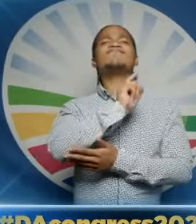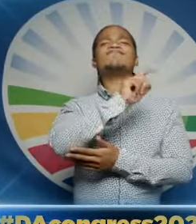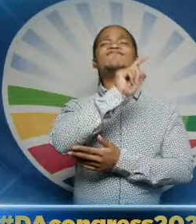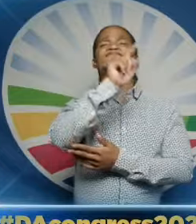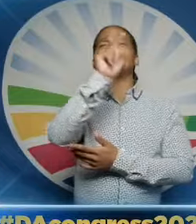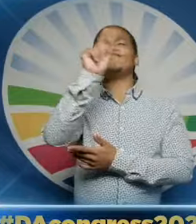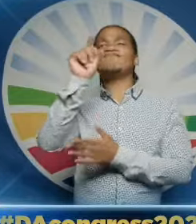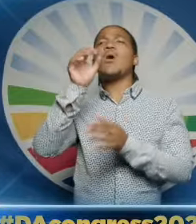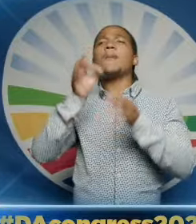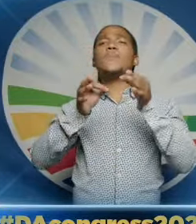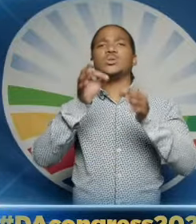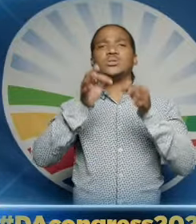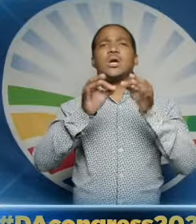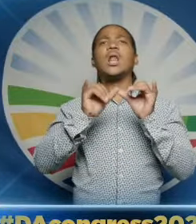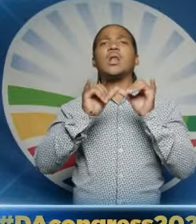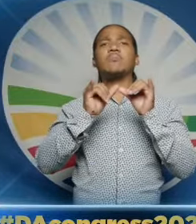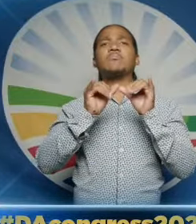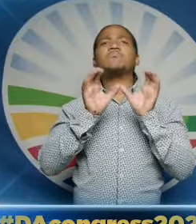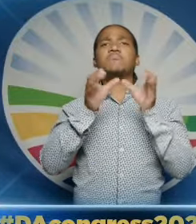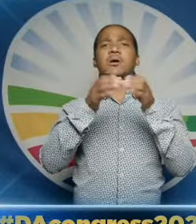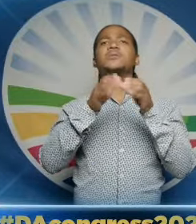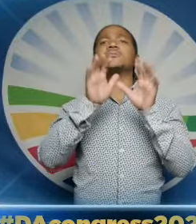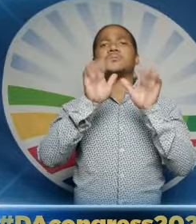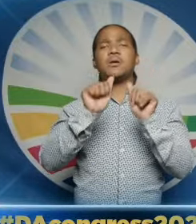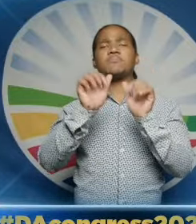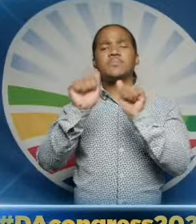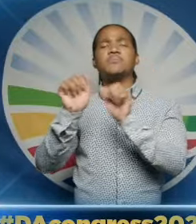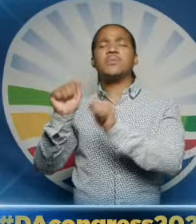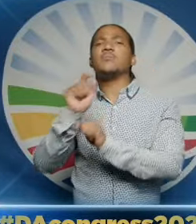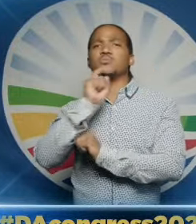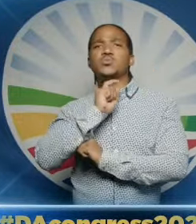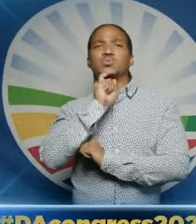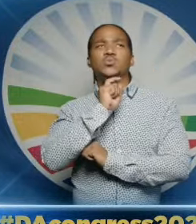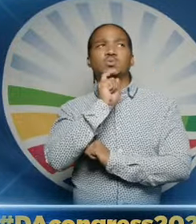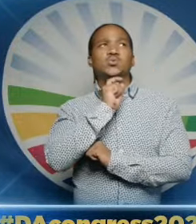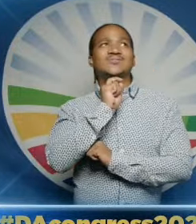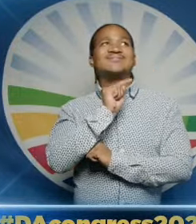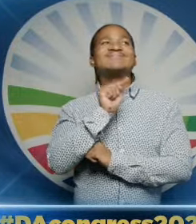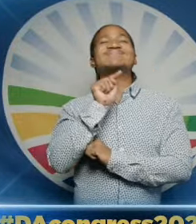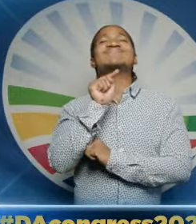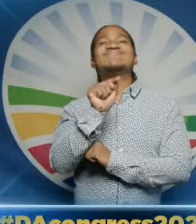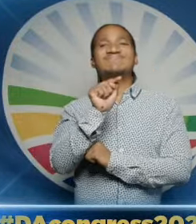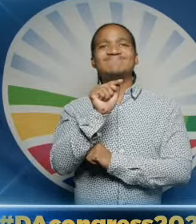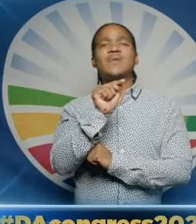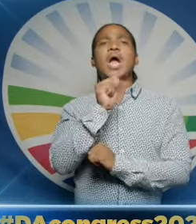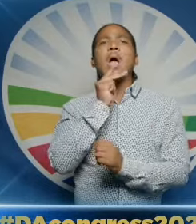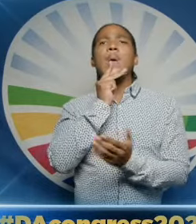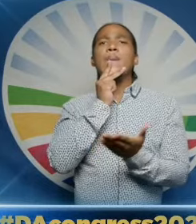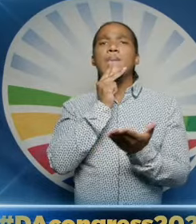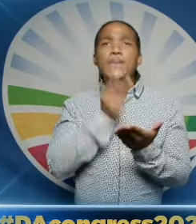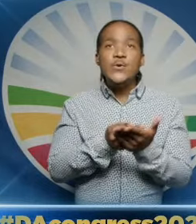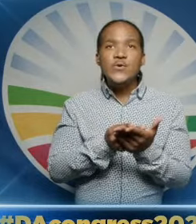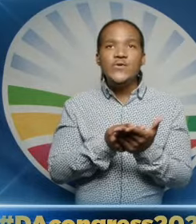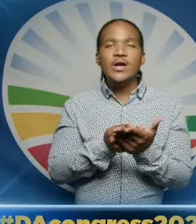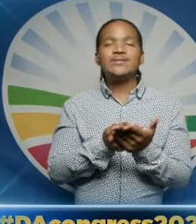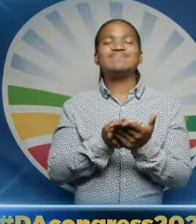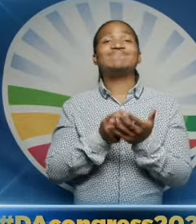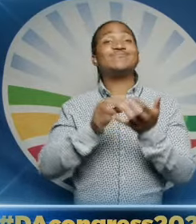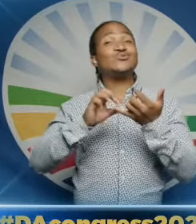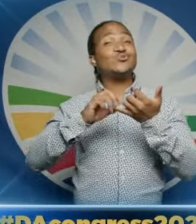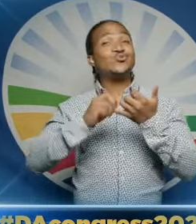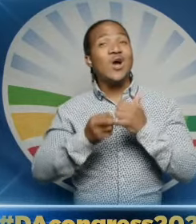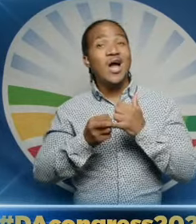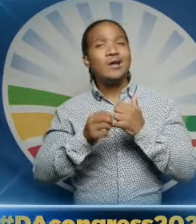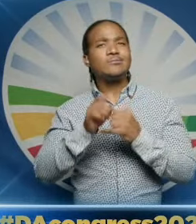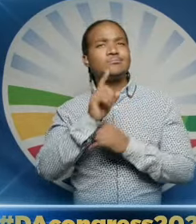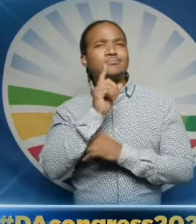parties as well as various organizations. It is a proven, tried, tested, and